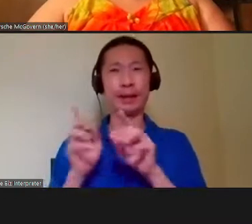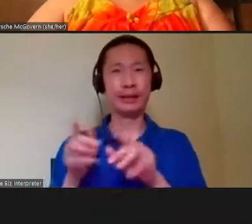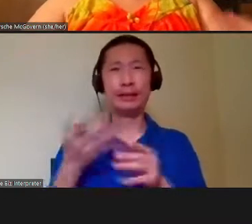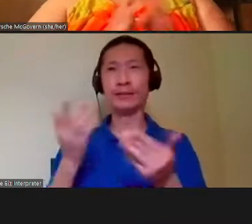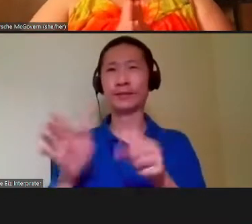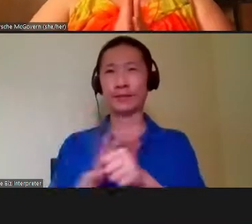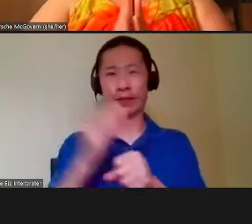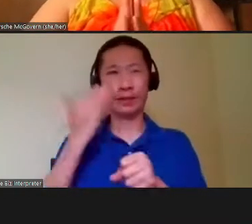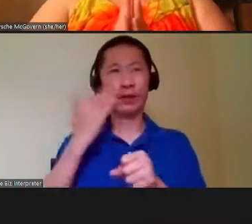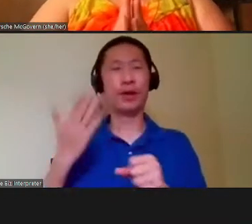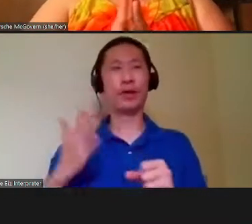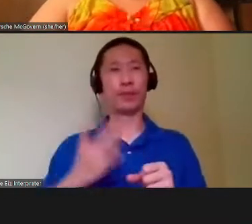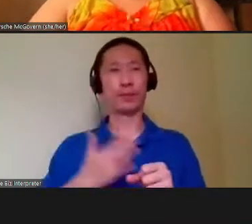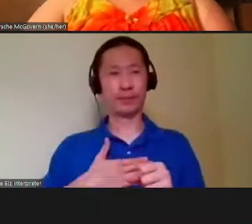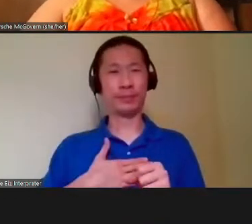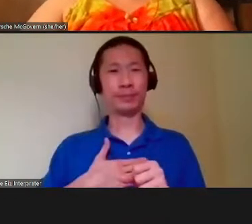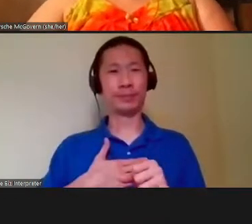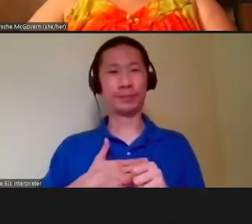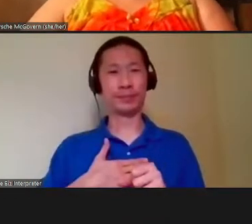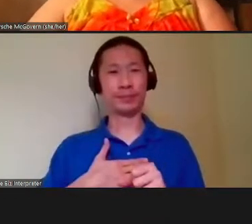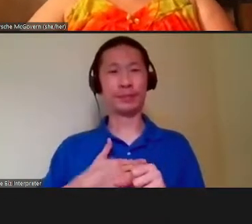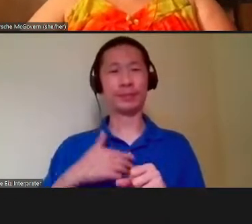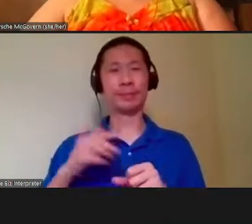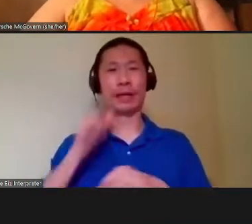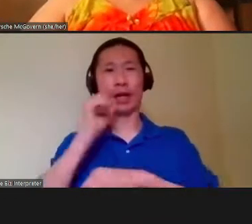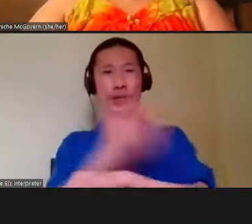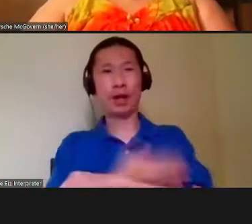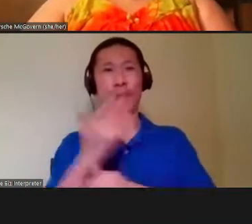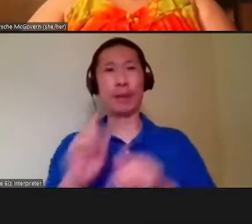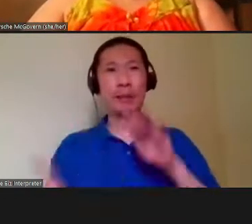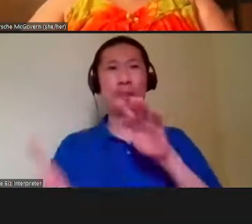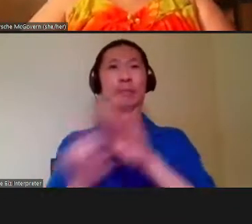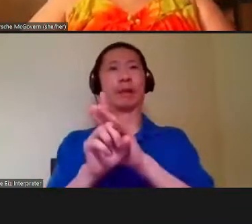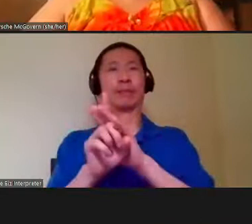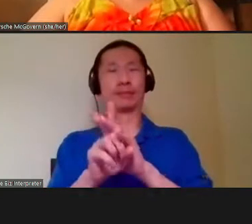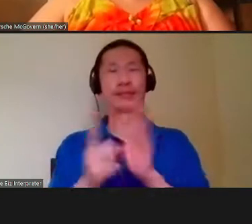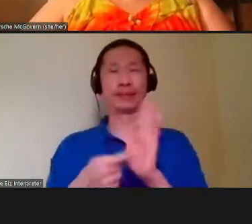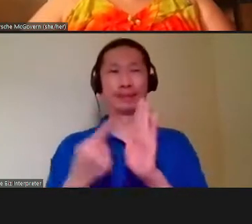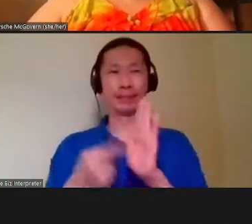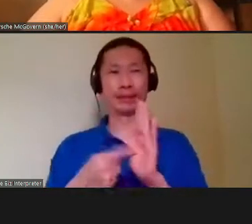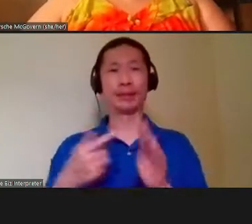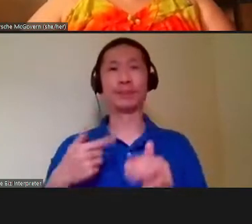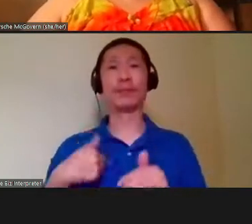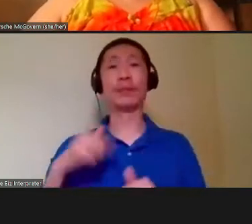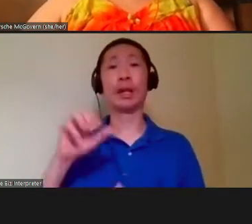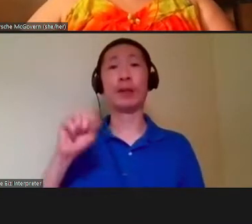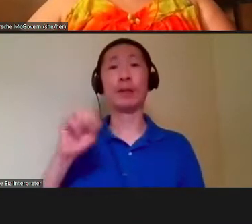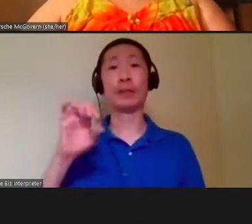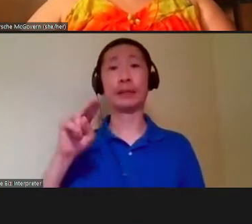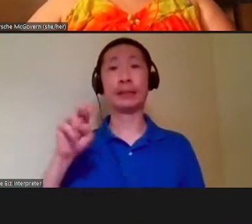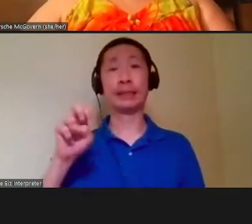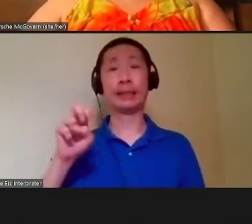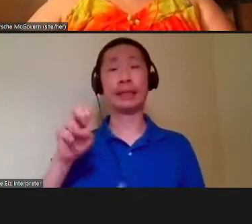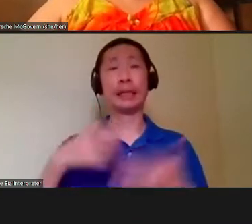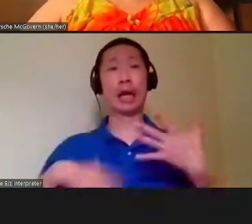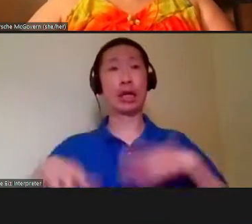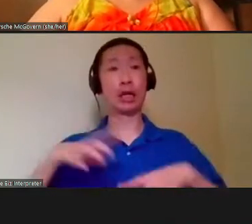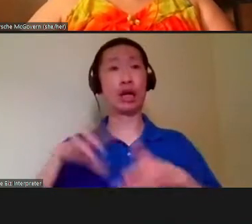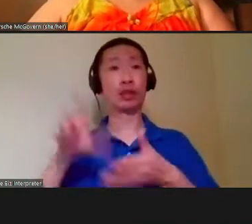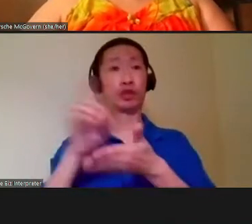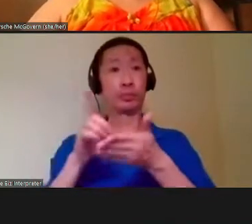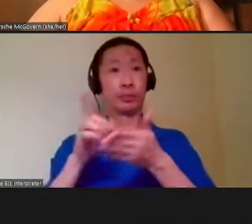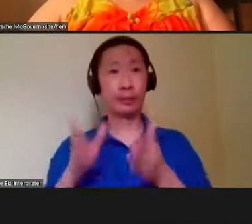aware of my daughter. I'm a scenic and costume designer.